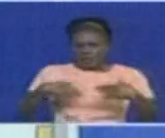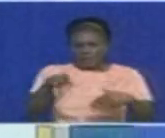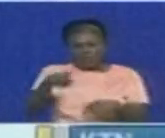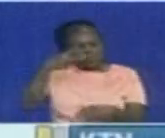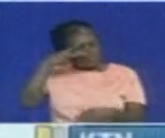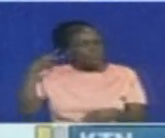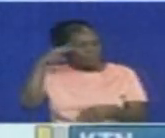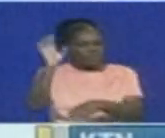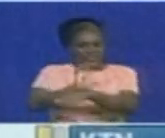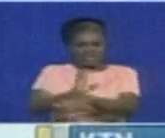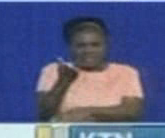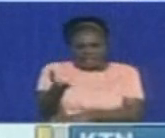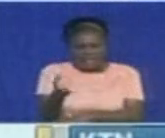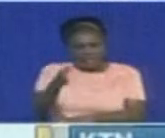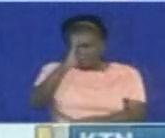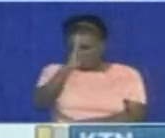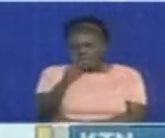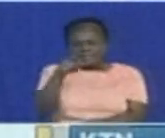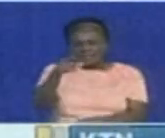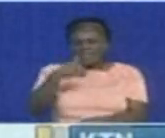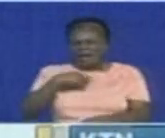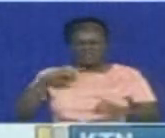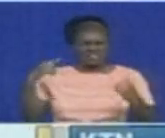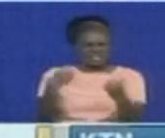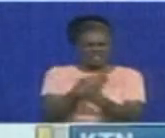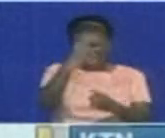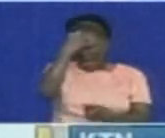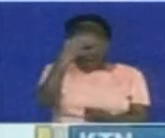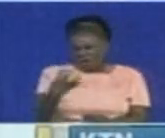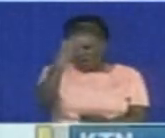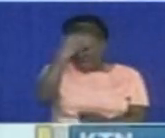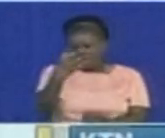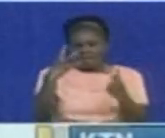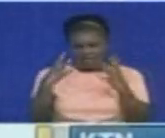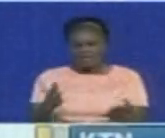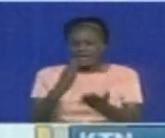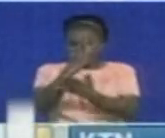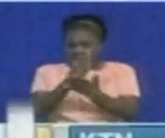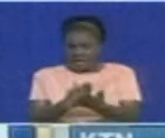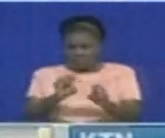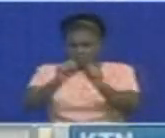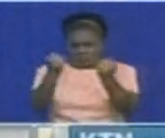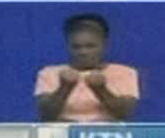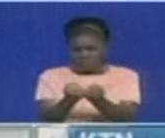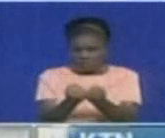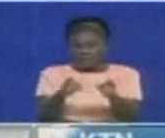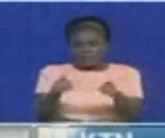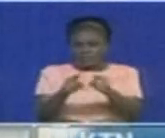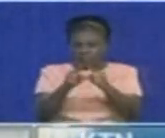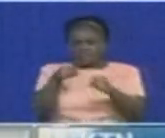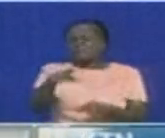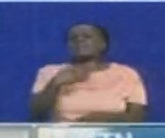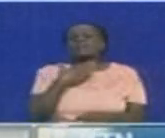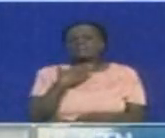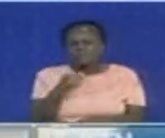church in Likoni on Sunday has been met with anger in some quarters. A section of the civil society and security analysts say that the order